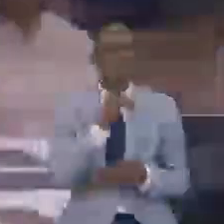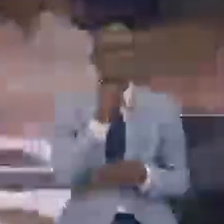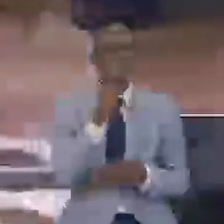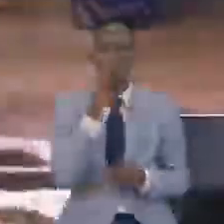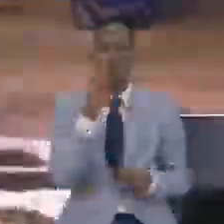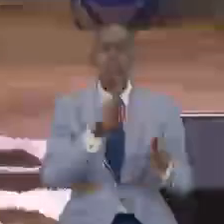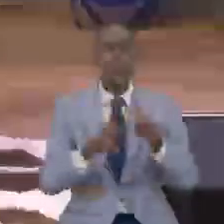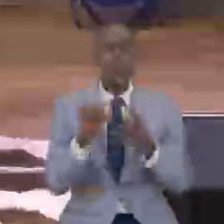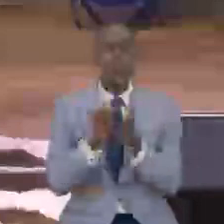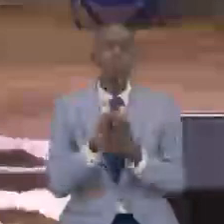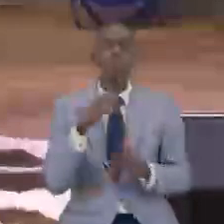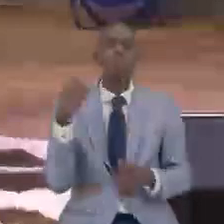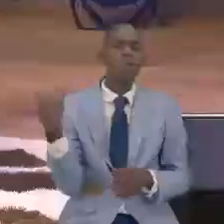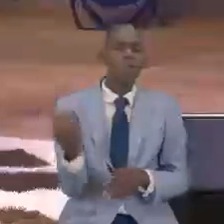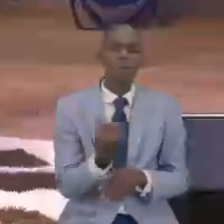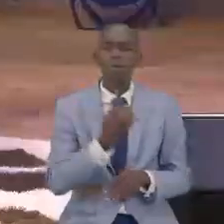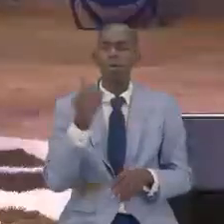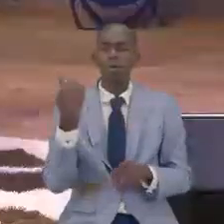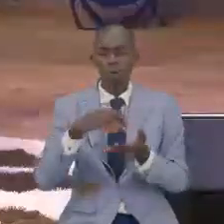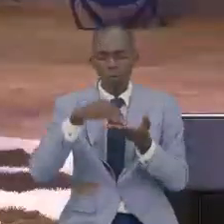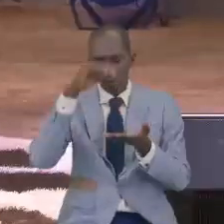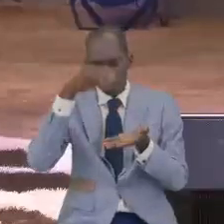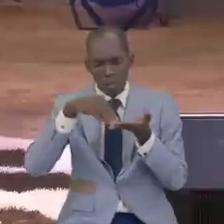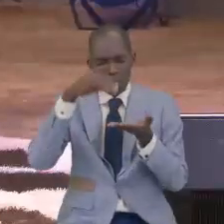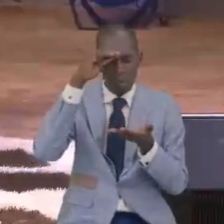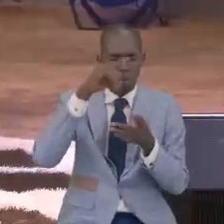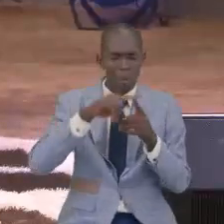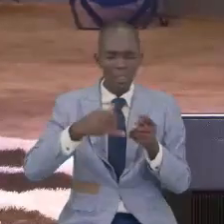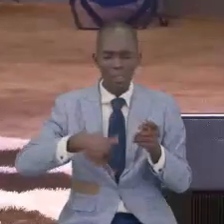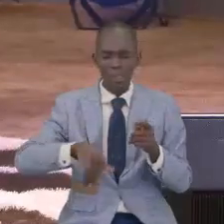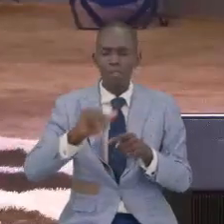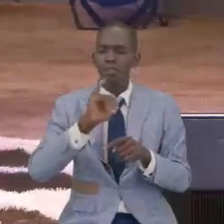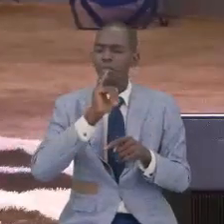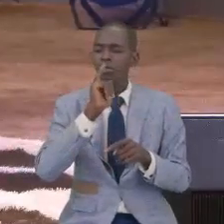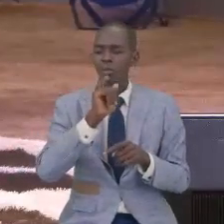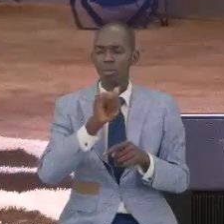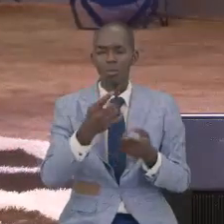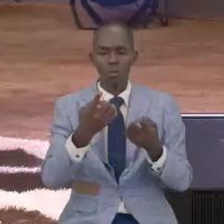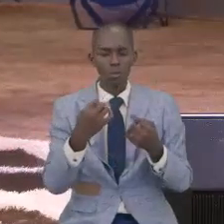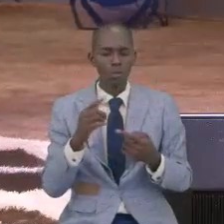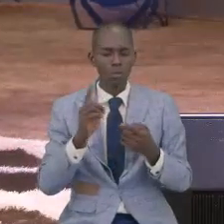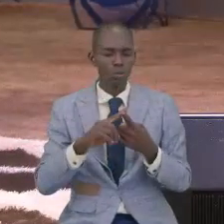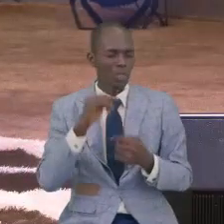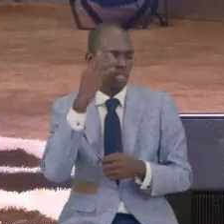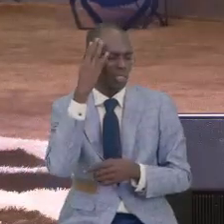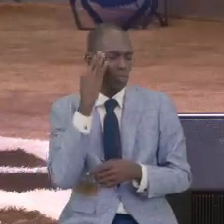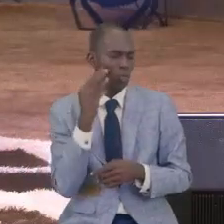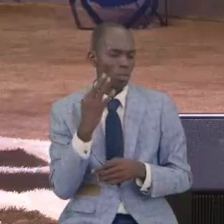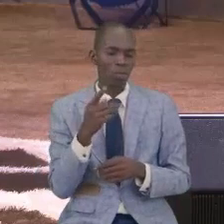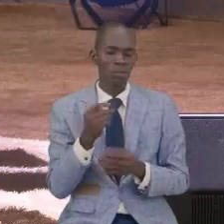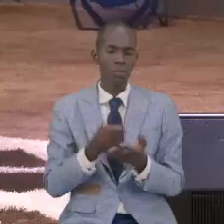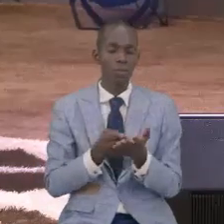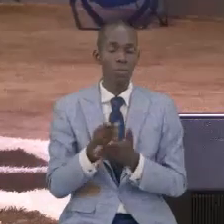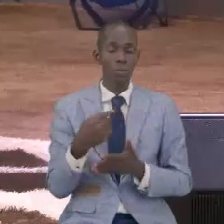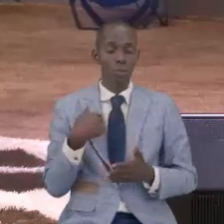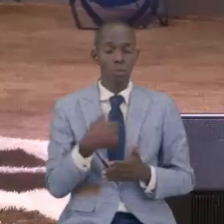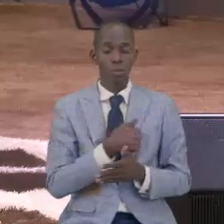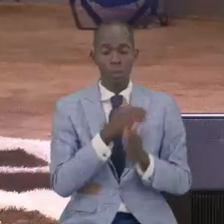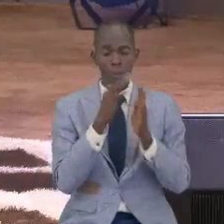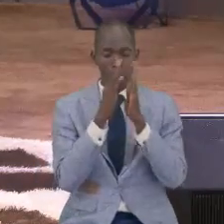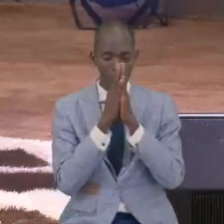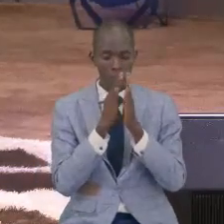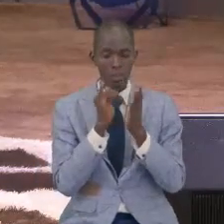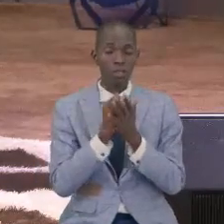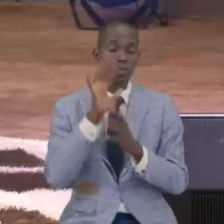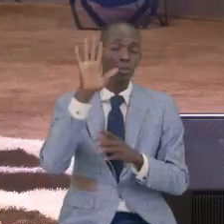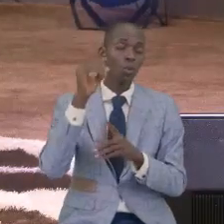learning and yet never coming into the knowledge and the experience of the truth. We pray that your word will